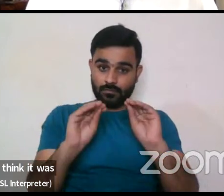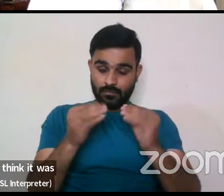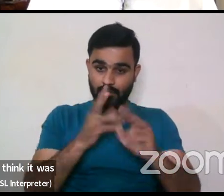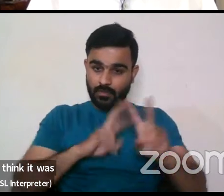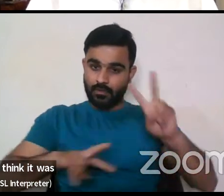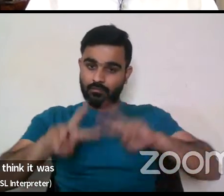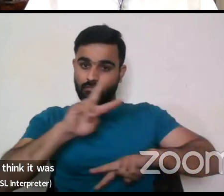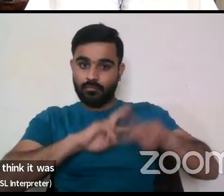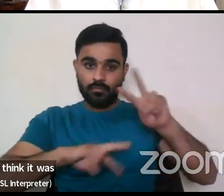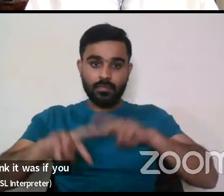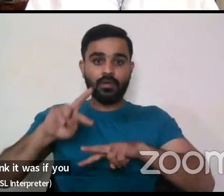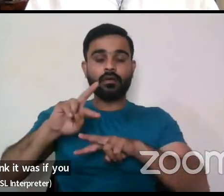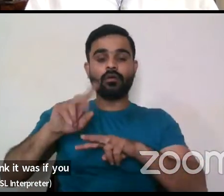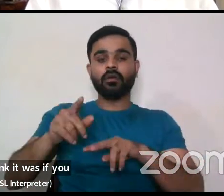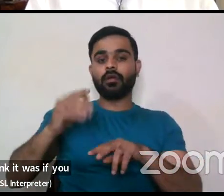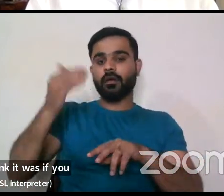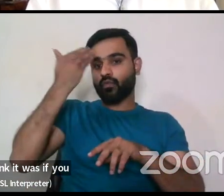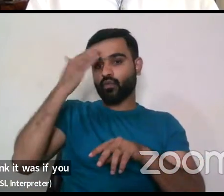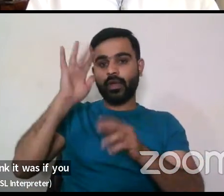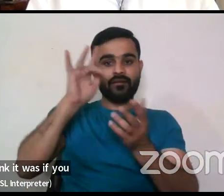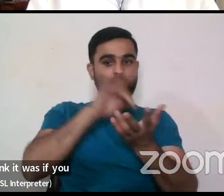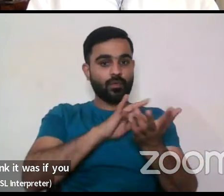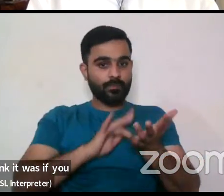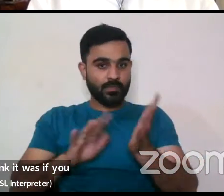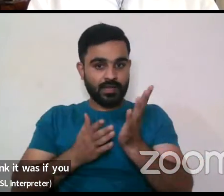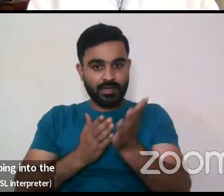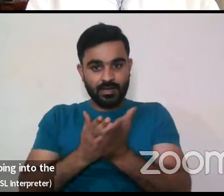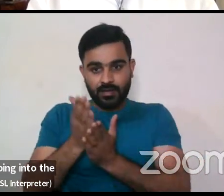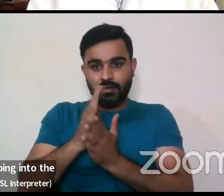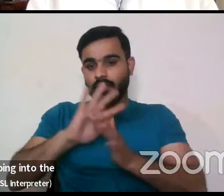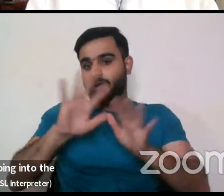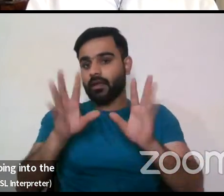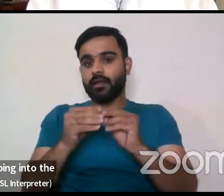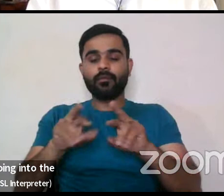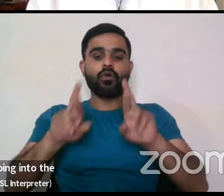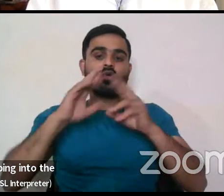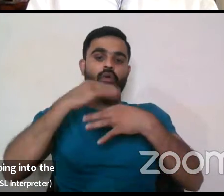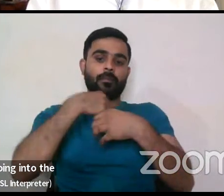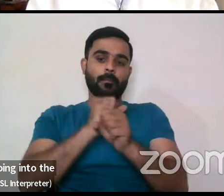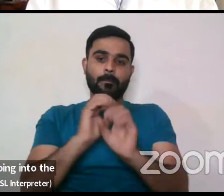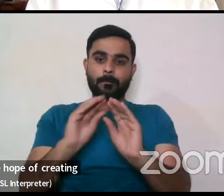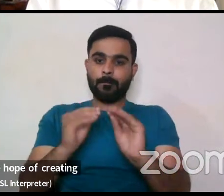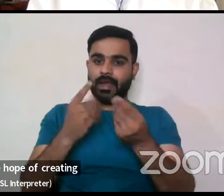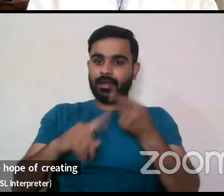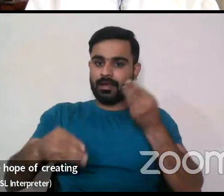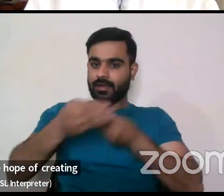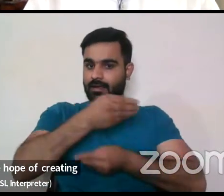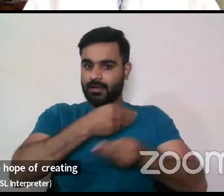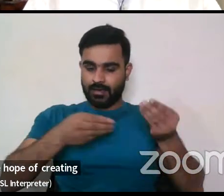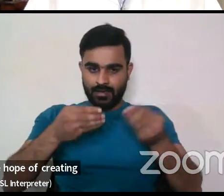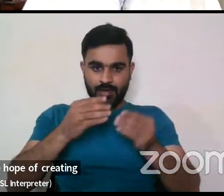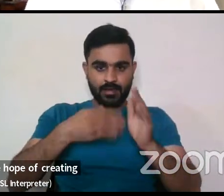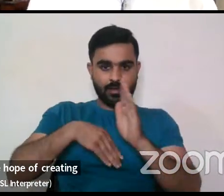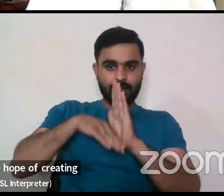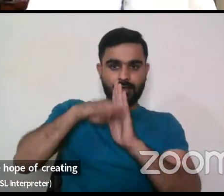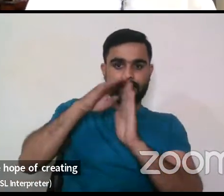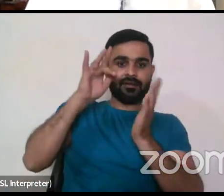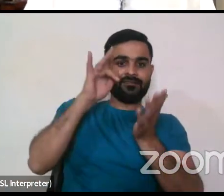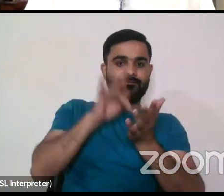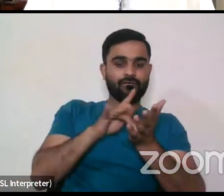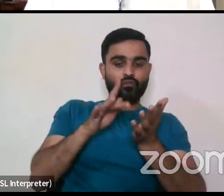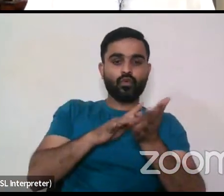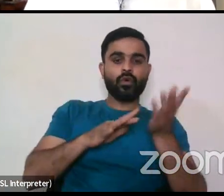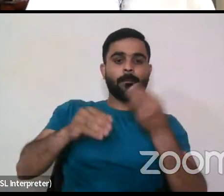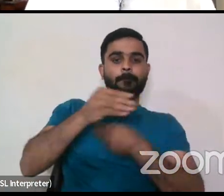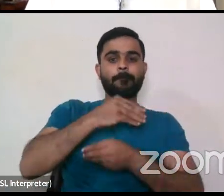adventure in me going into the unknown territory, but always with the hope of creating a better economic, a level playing economic field,